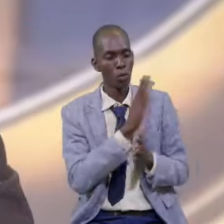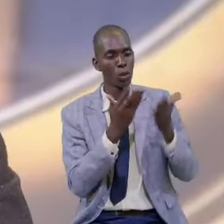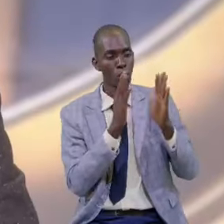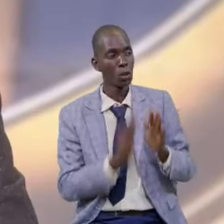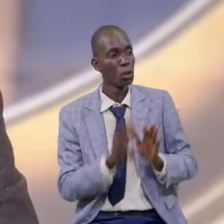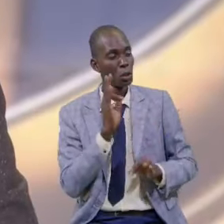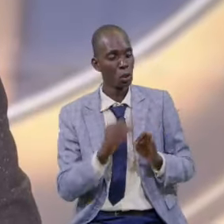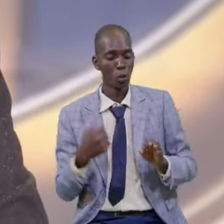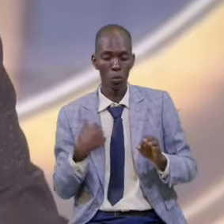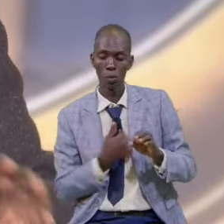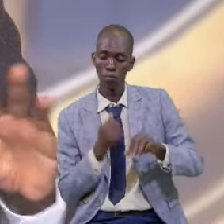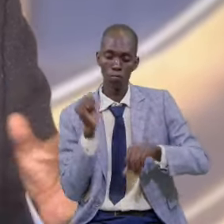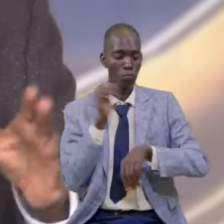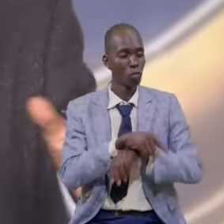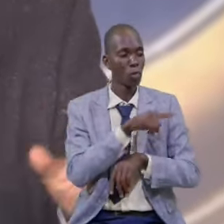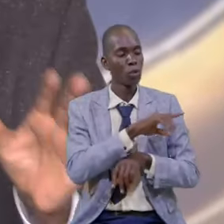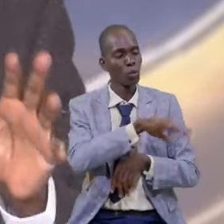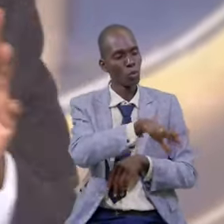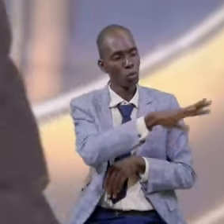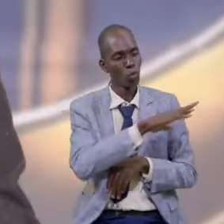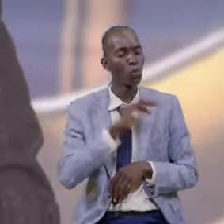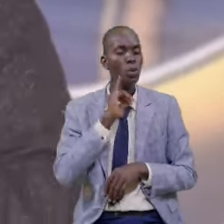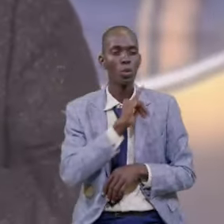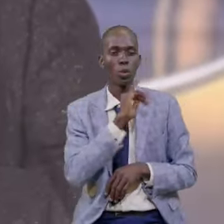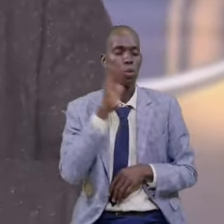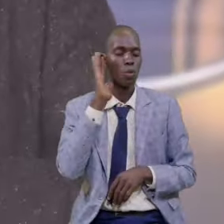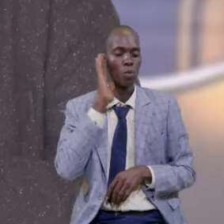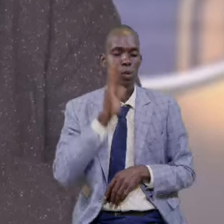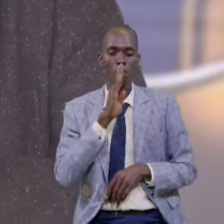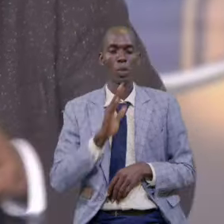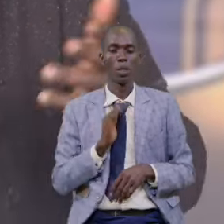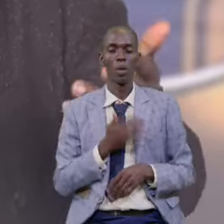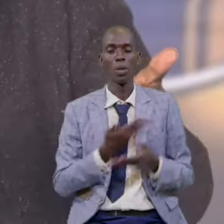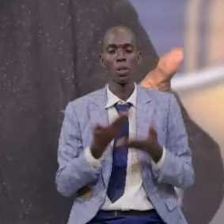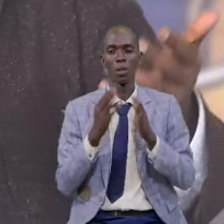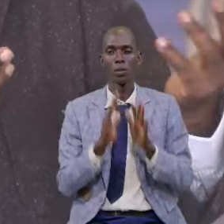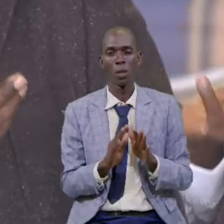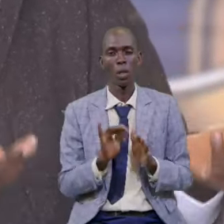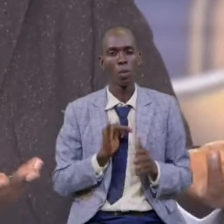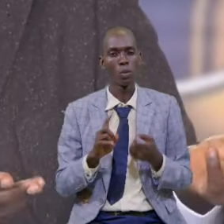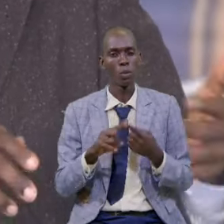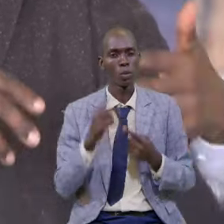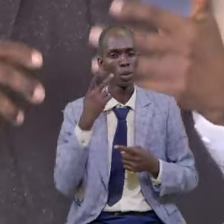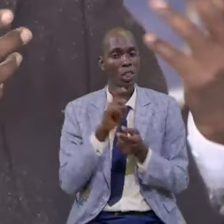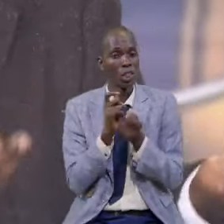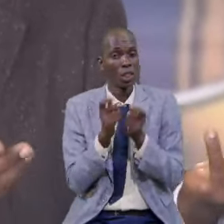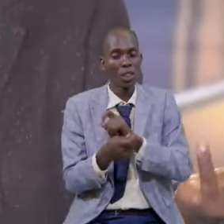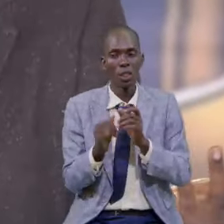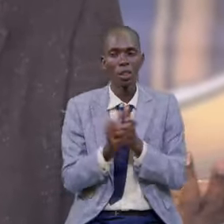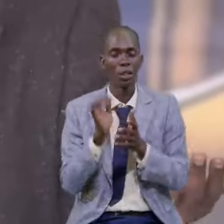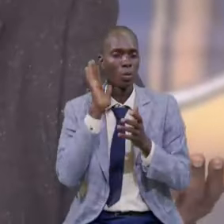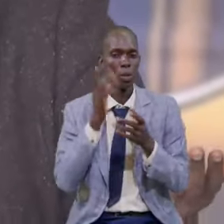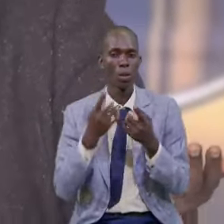our servants. I want you to see the change that will come when the Philistines or